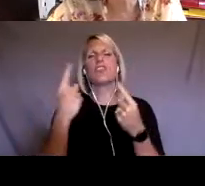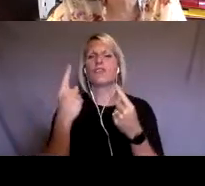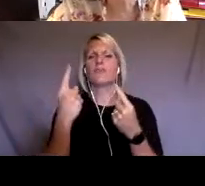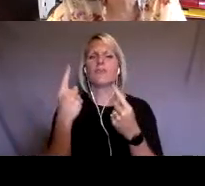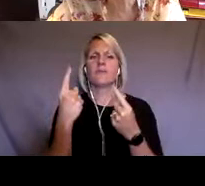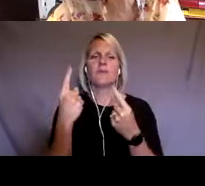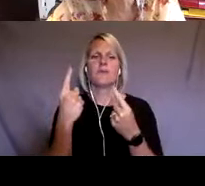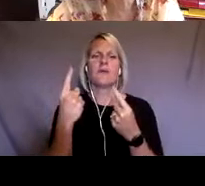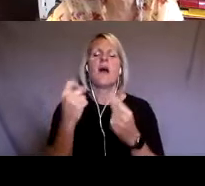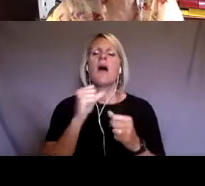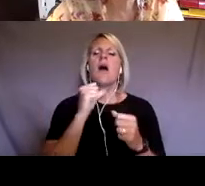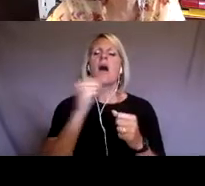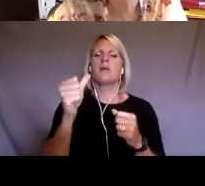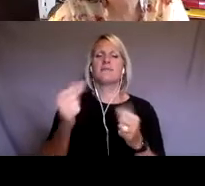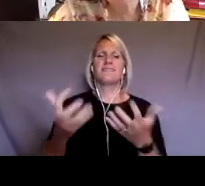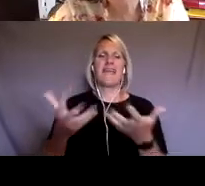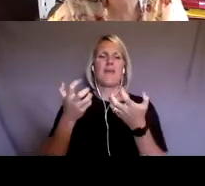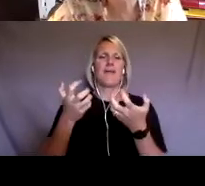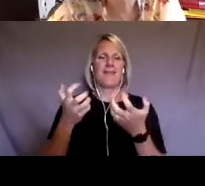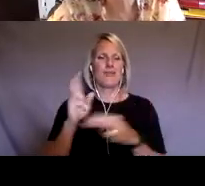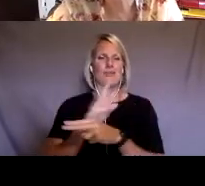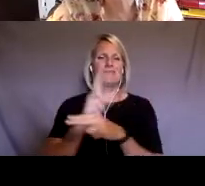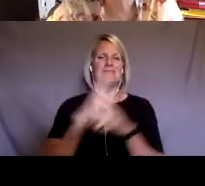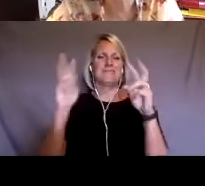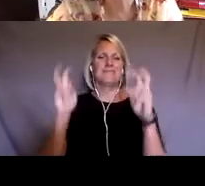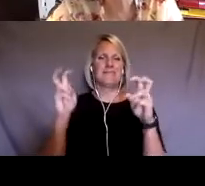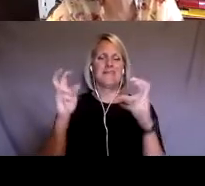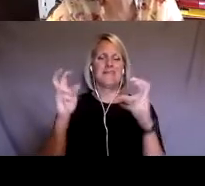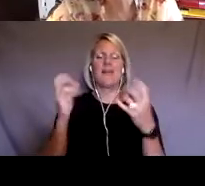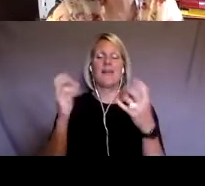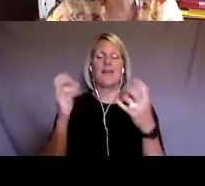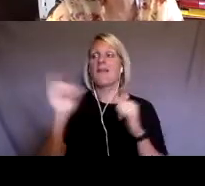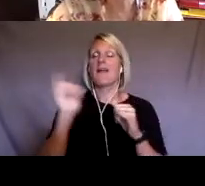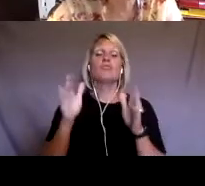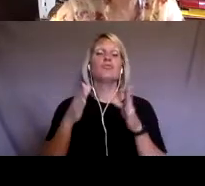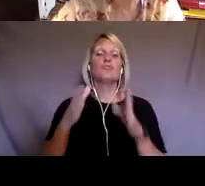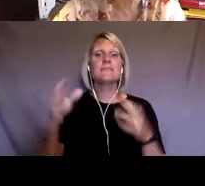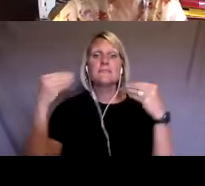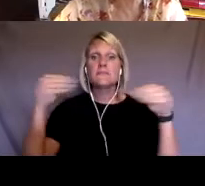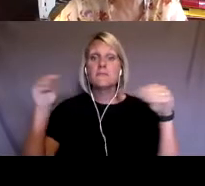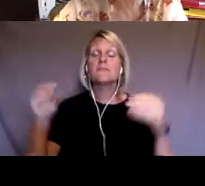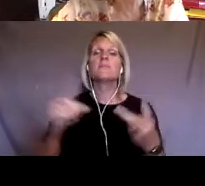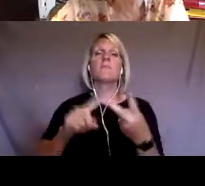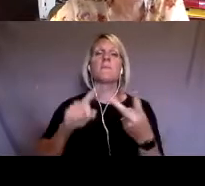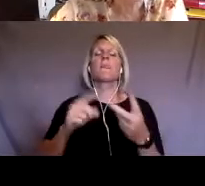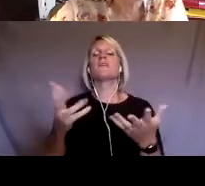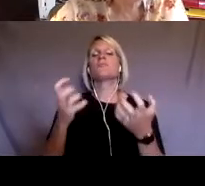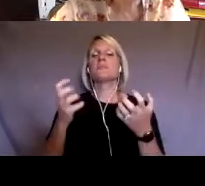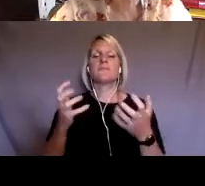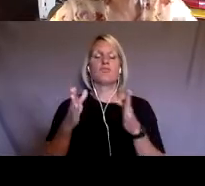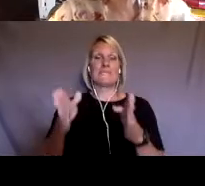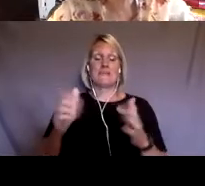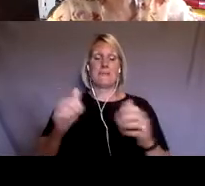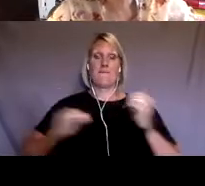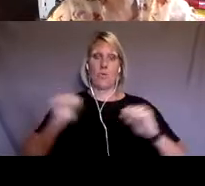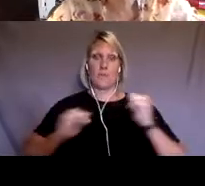undesirable uses? They can, street vending, street performing can be considered undesirable uses. And so